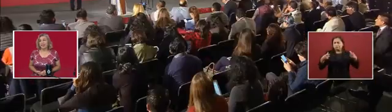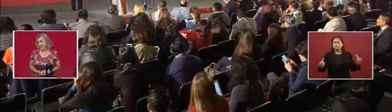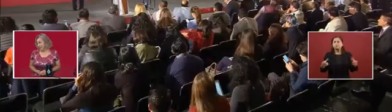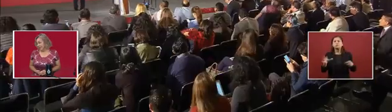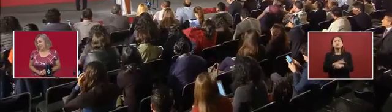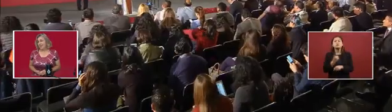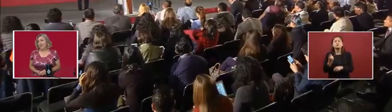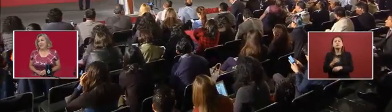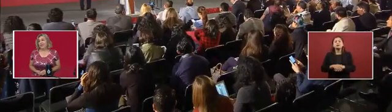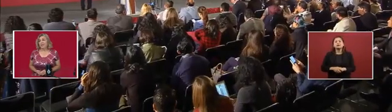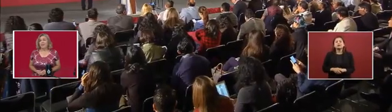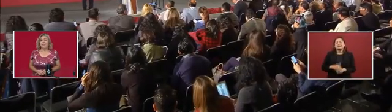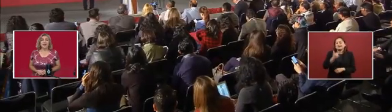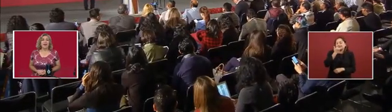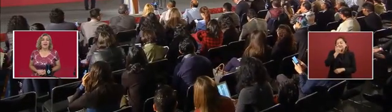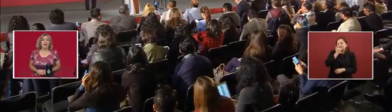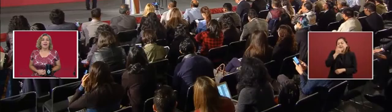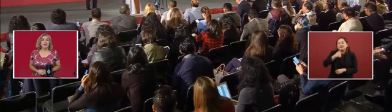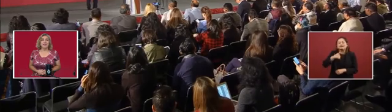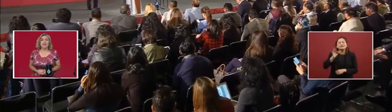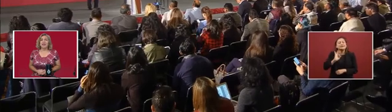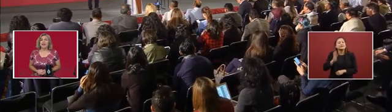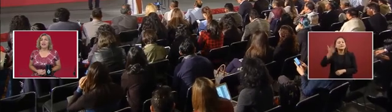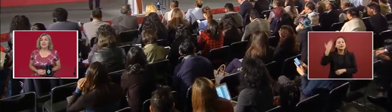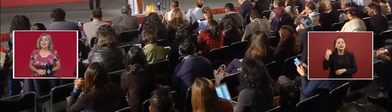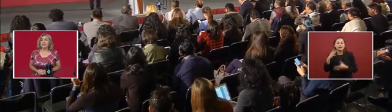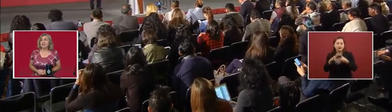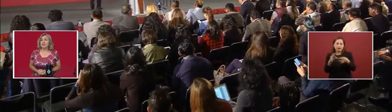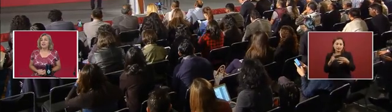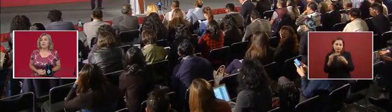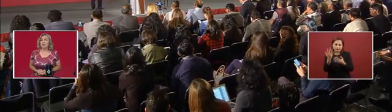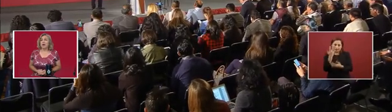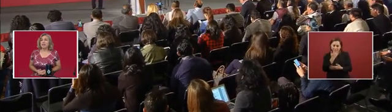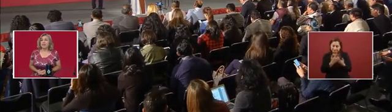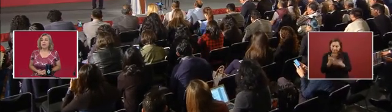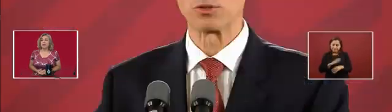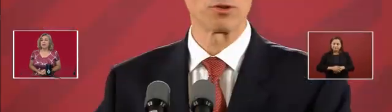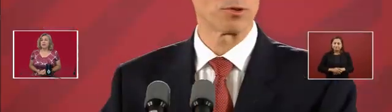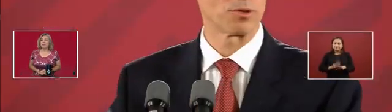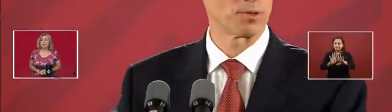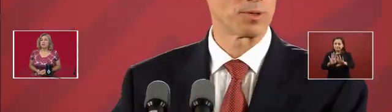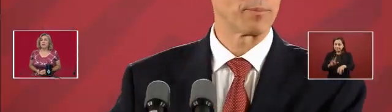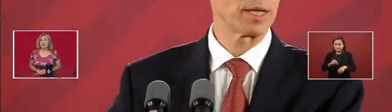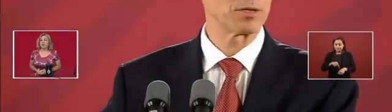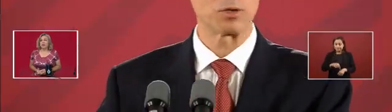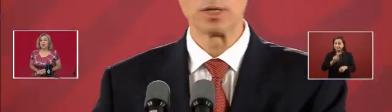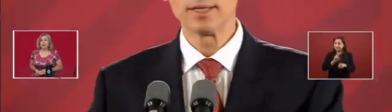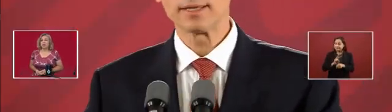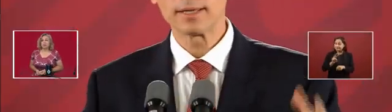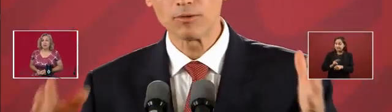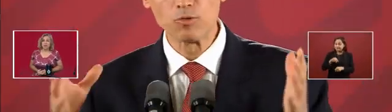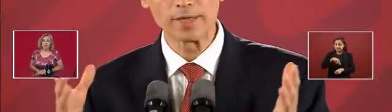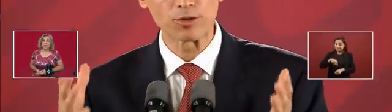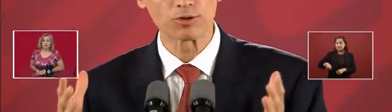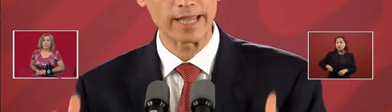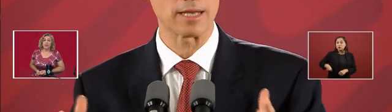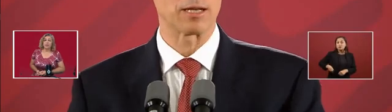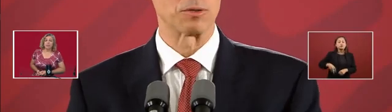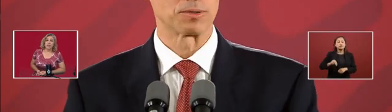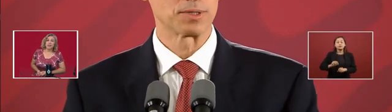312% tiene que ver con una situación atípica. So does it have to do with a typical situation? What is the